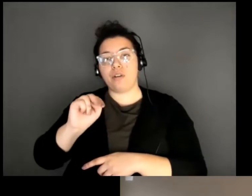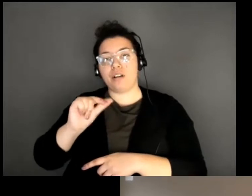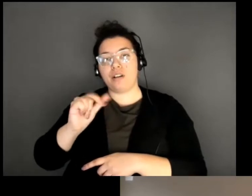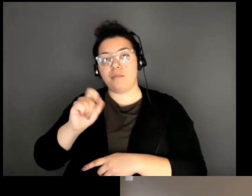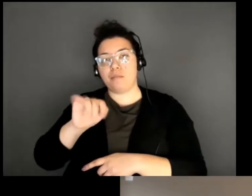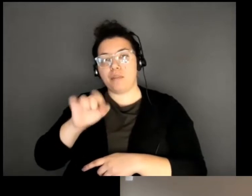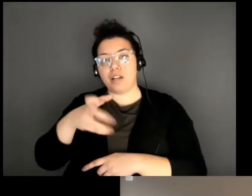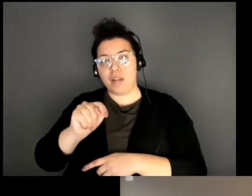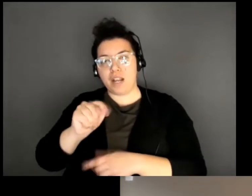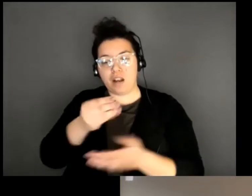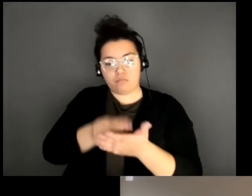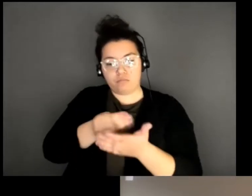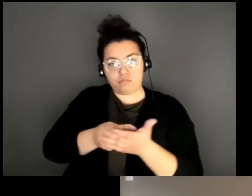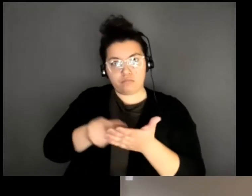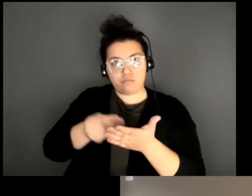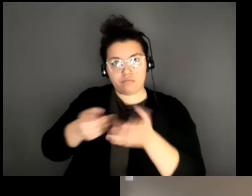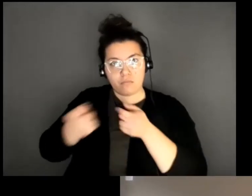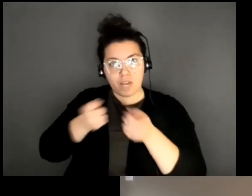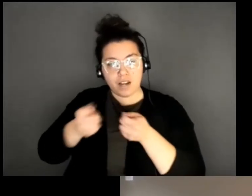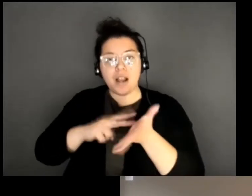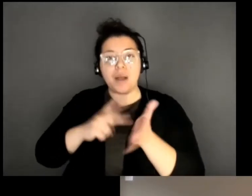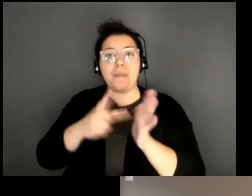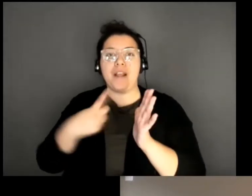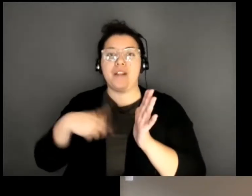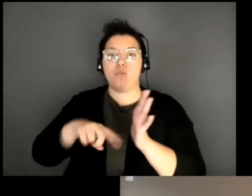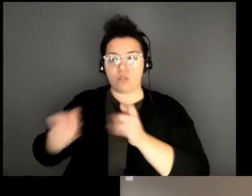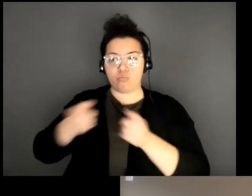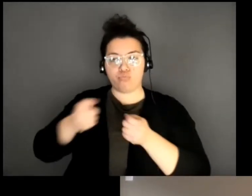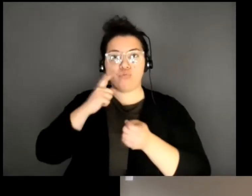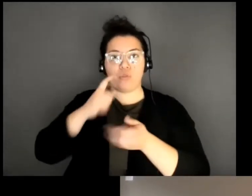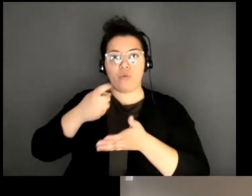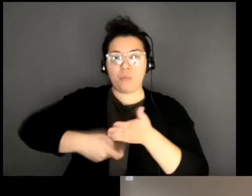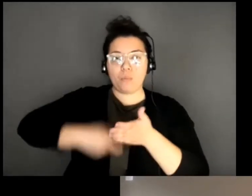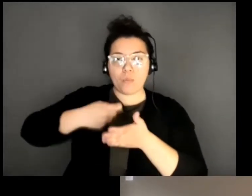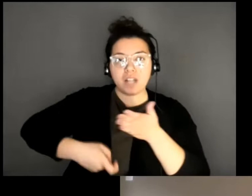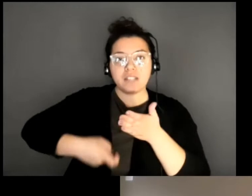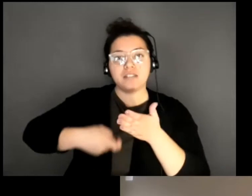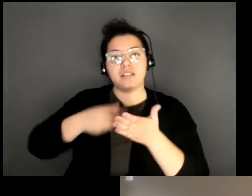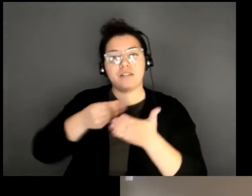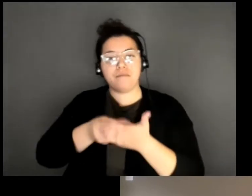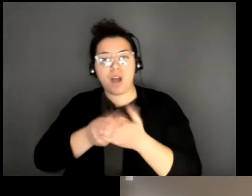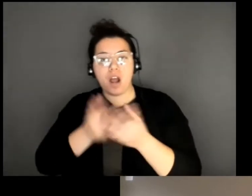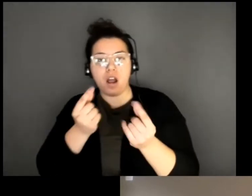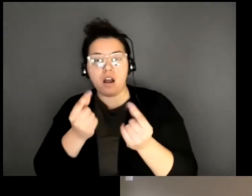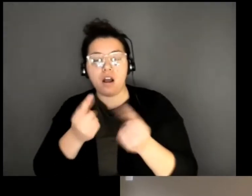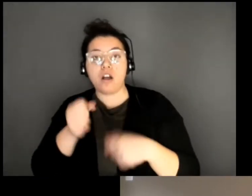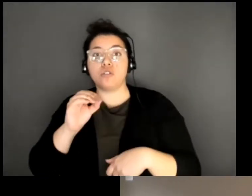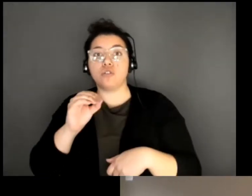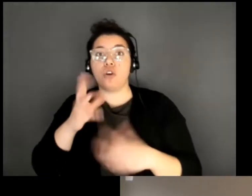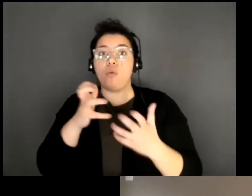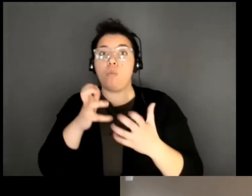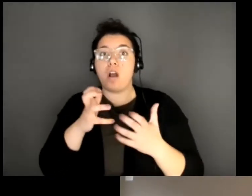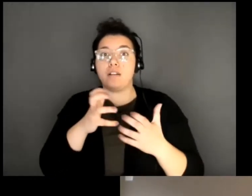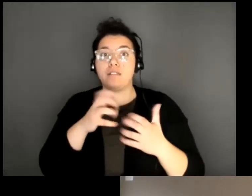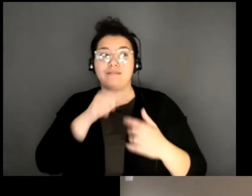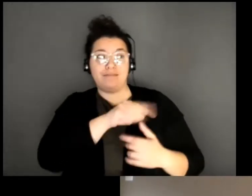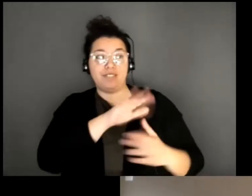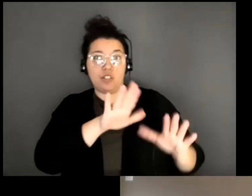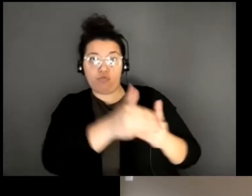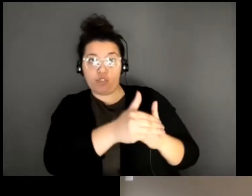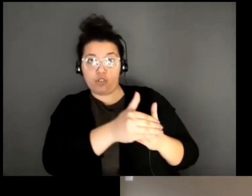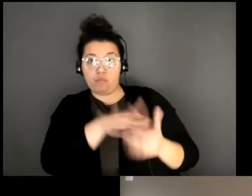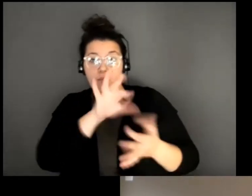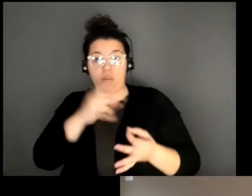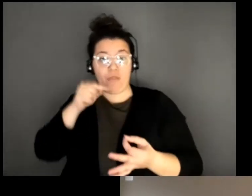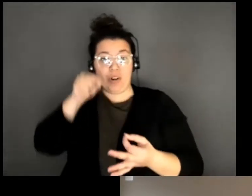and strategy development. So the way I always like to explain revenue management is getting the right room to the right customer at the right